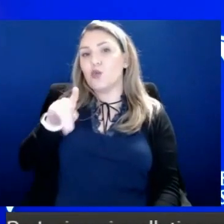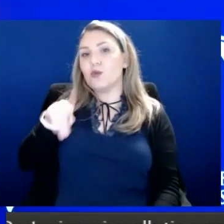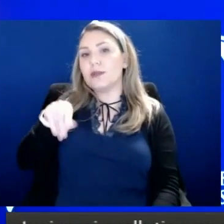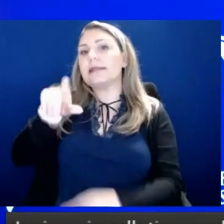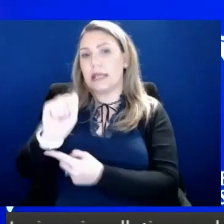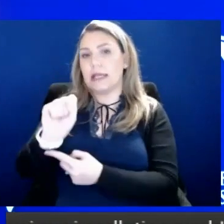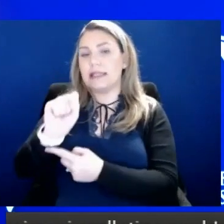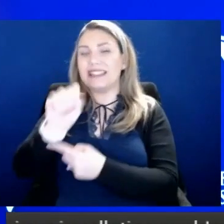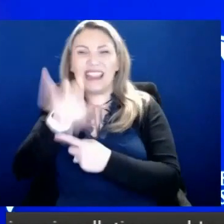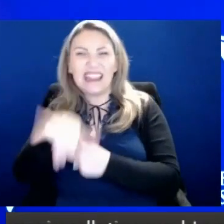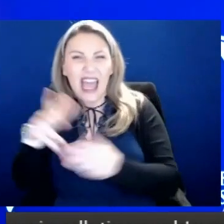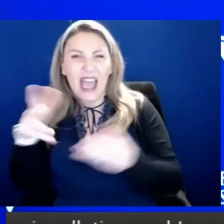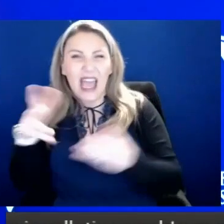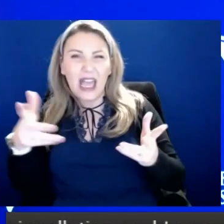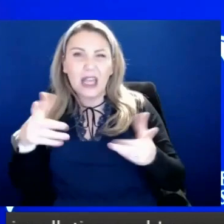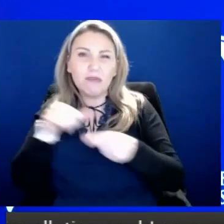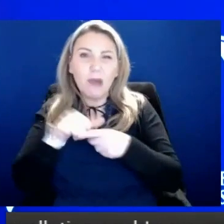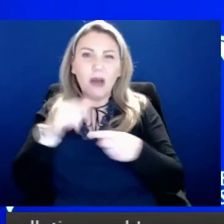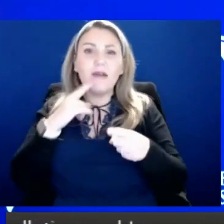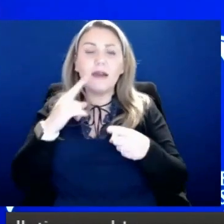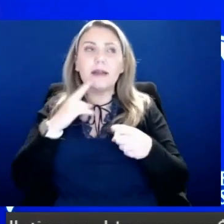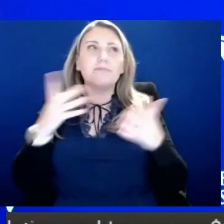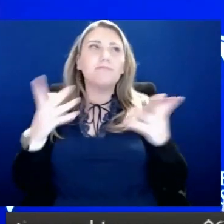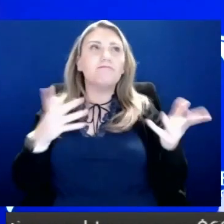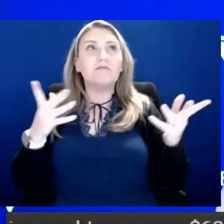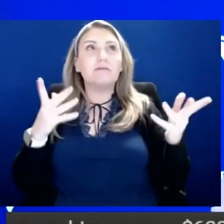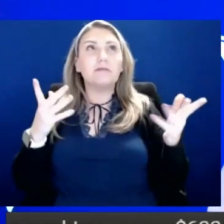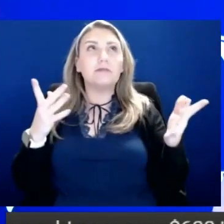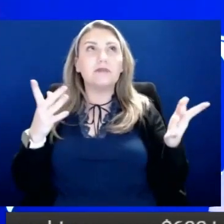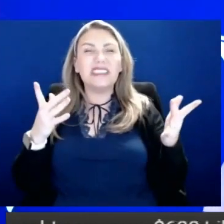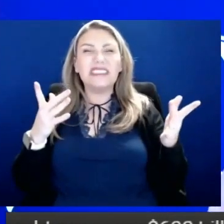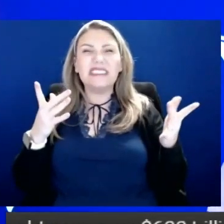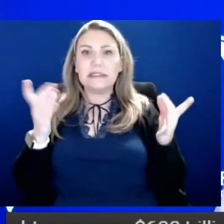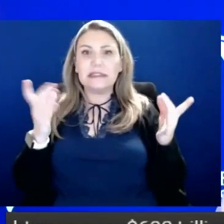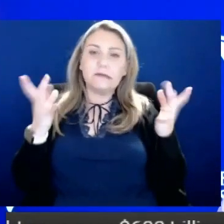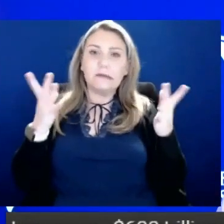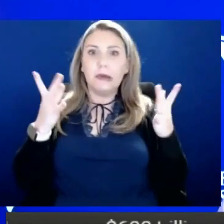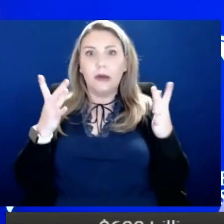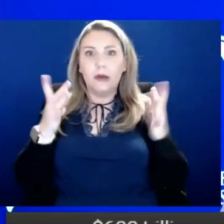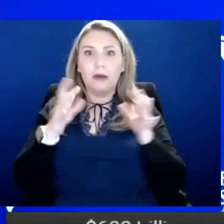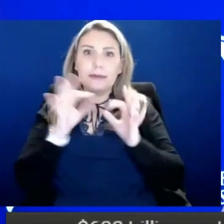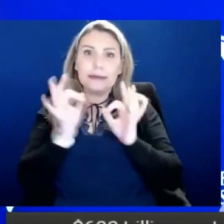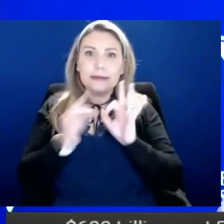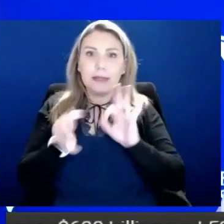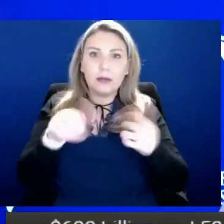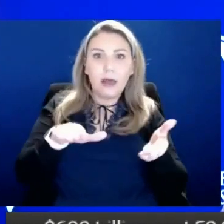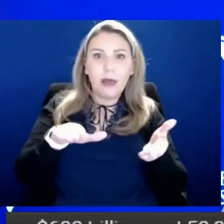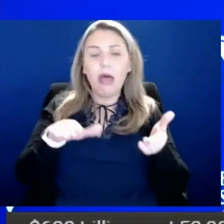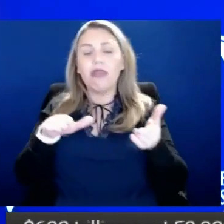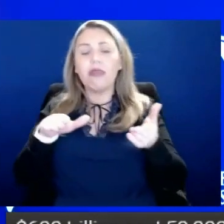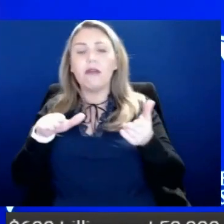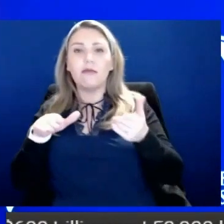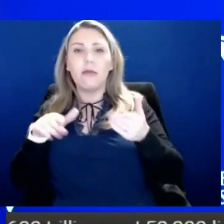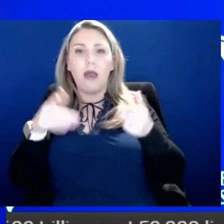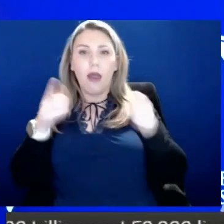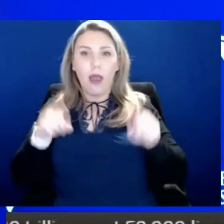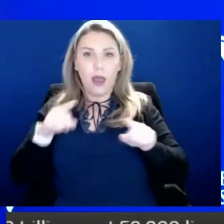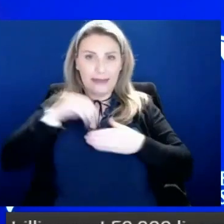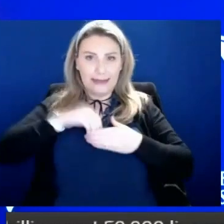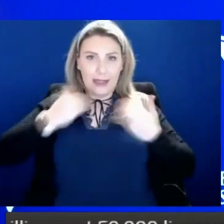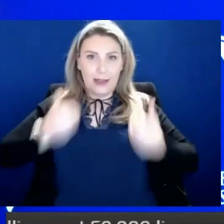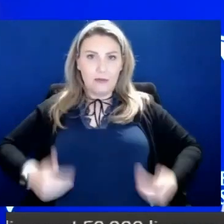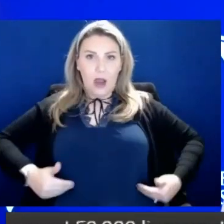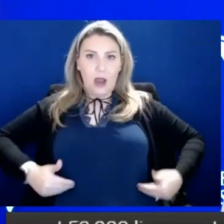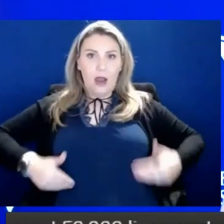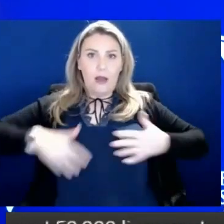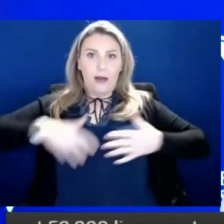it's kind of I don't want to say a violent form of cell death, because there are other forms of cell death that go on in our body that are much less violent